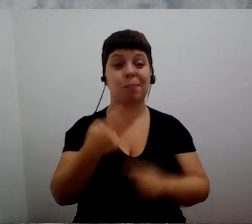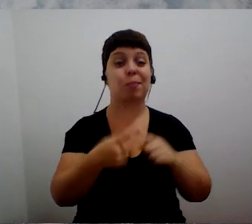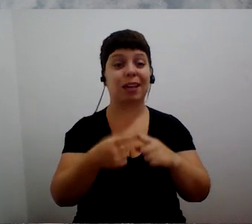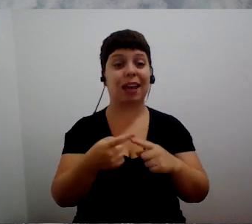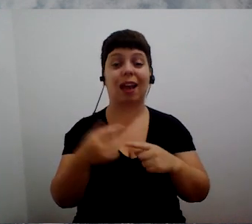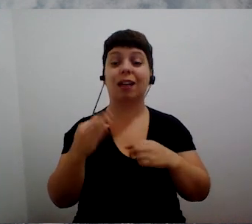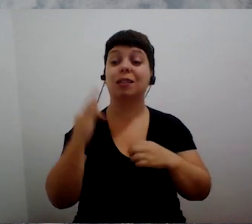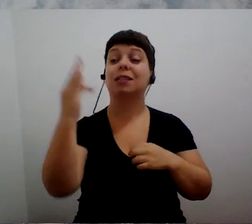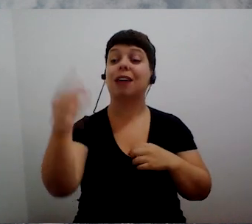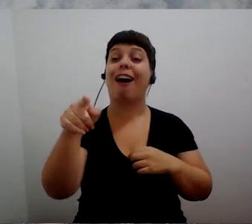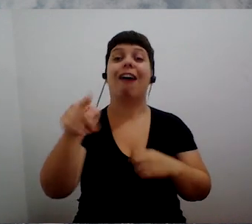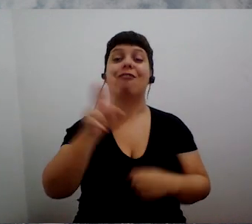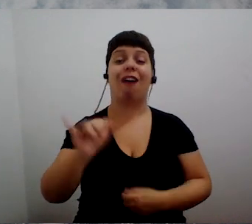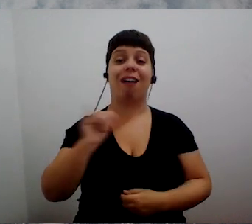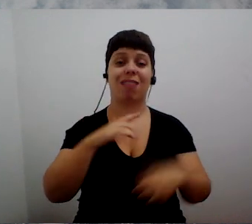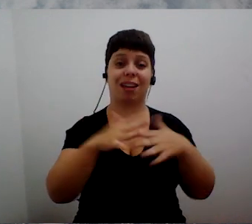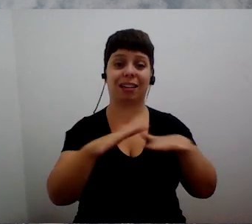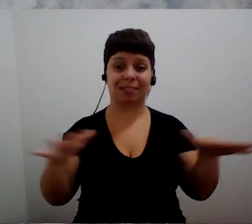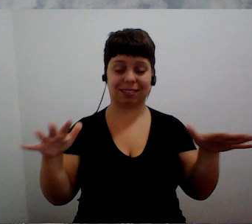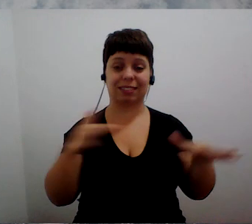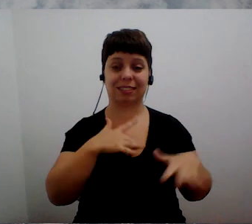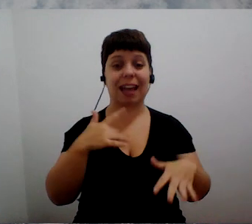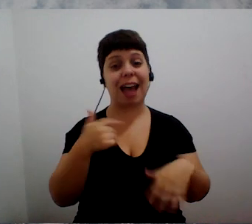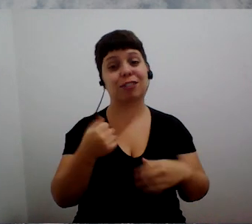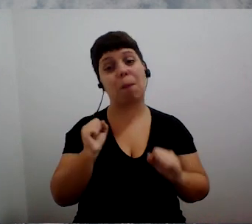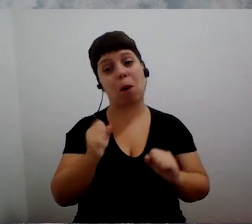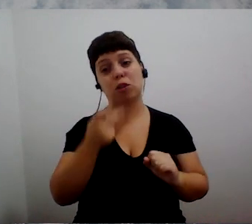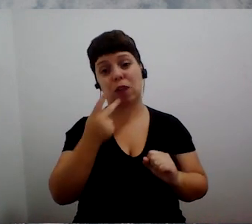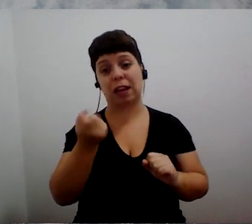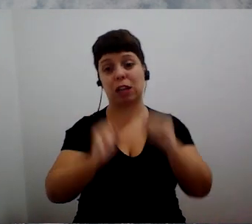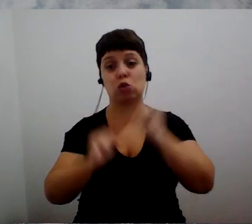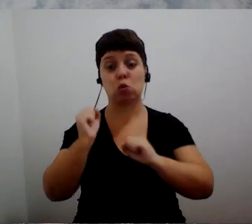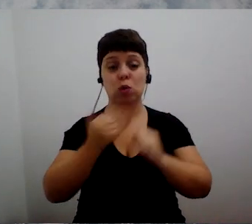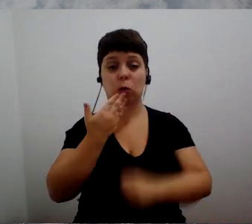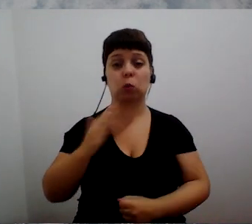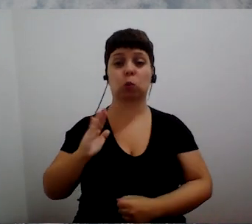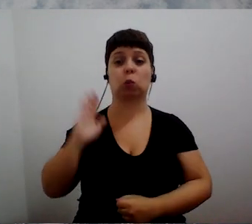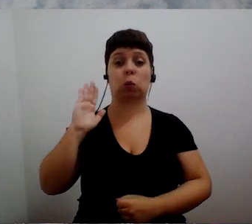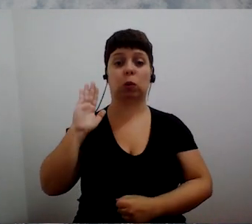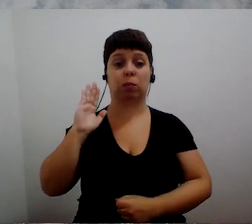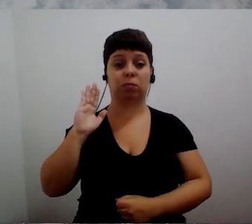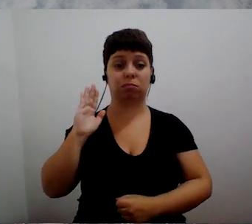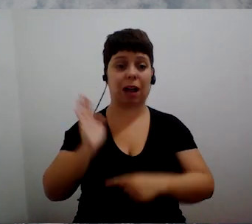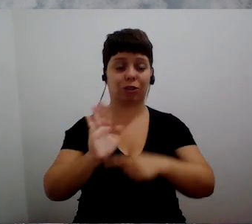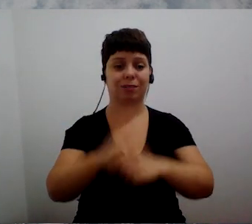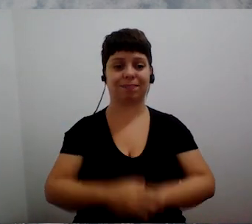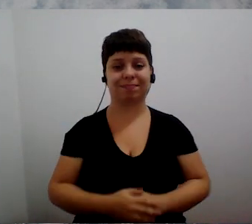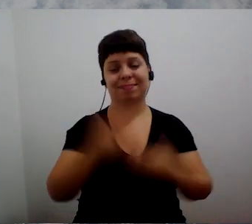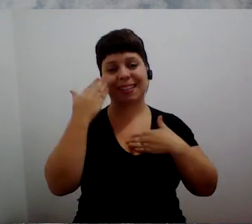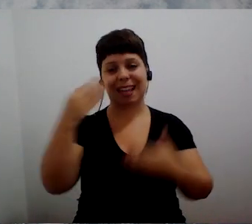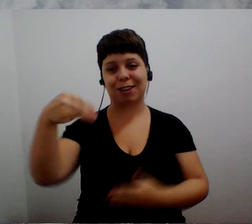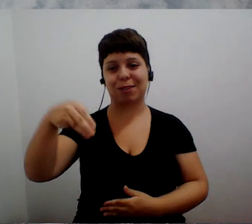to fishing, and so on, because we have a healthy ocean. That's what I should say about the